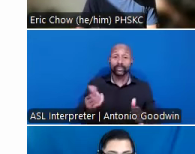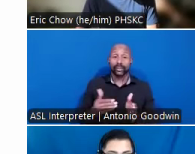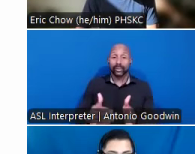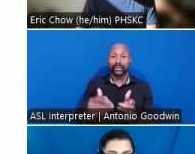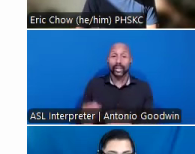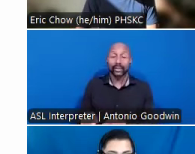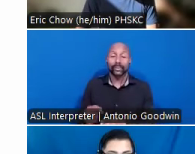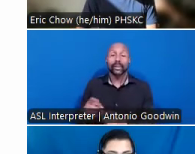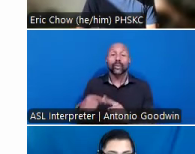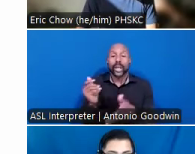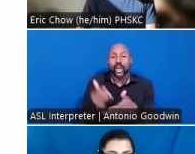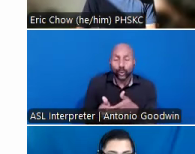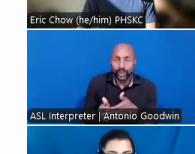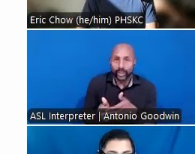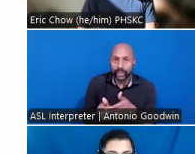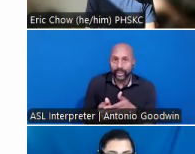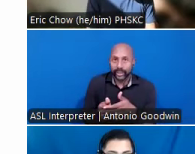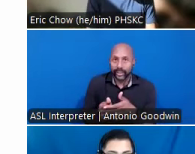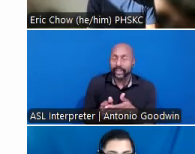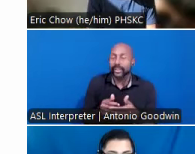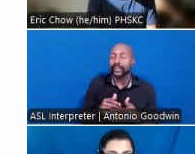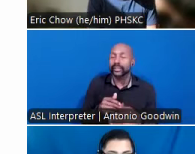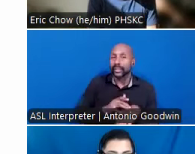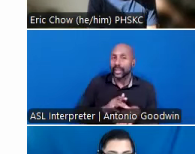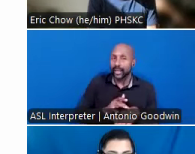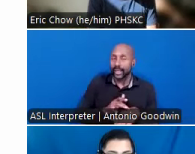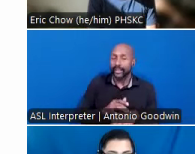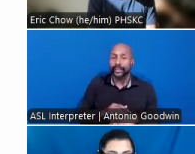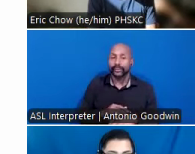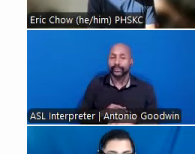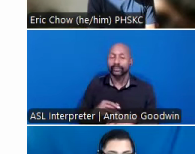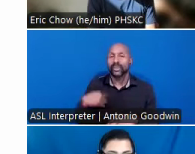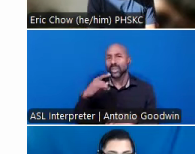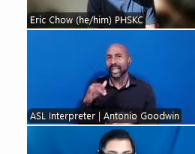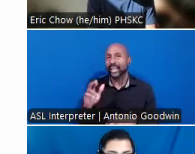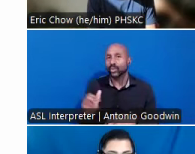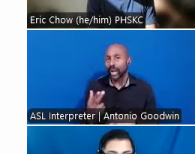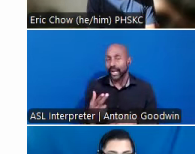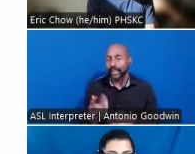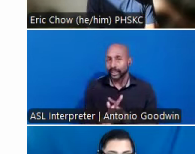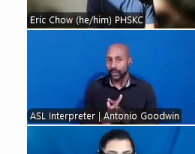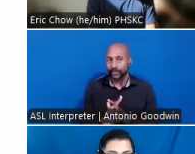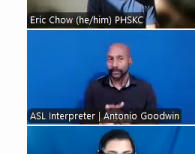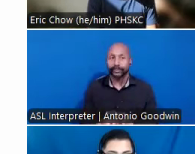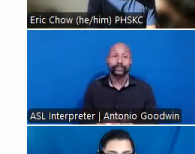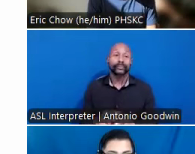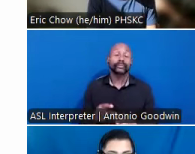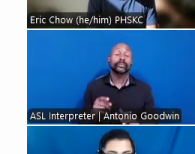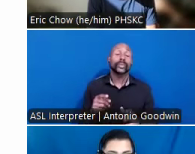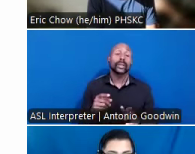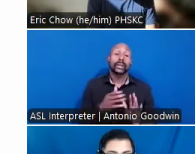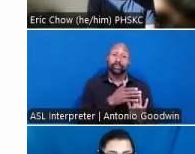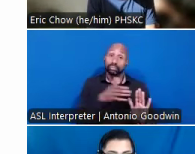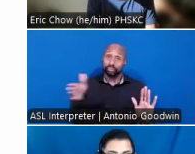Fortunately, over time, we have seen a decrease in Mpox cases here in the US. In 2020, this is a graph